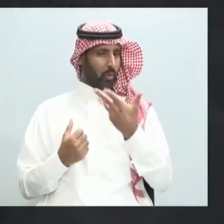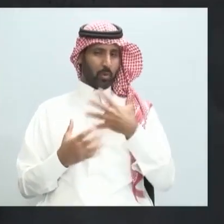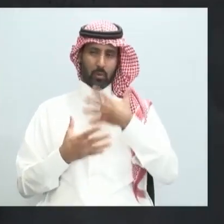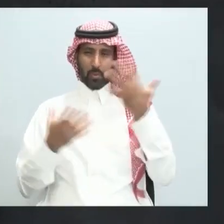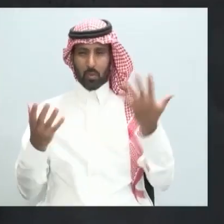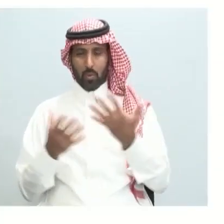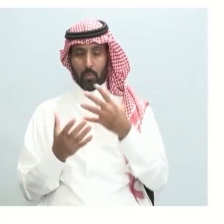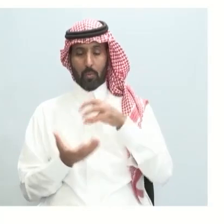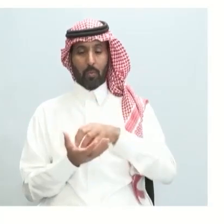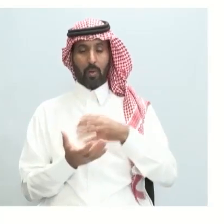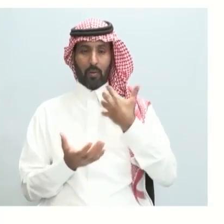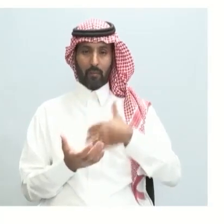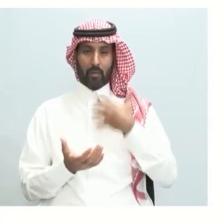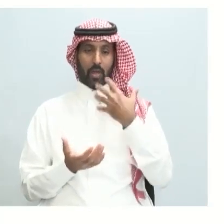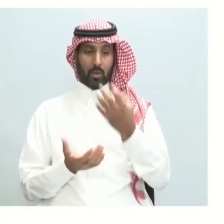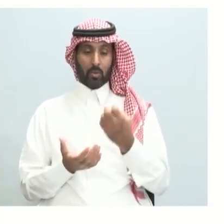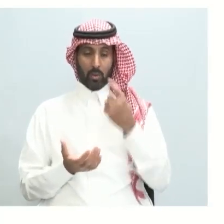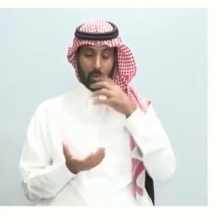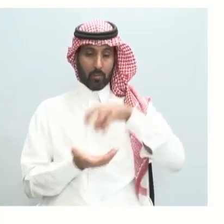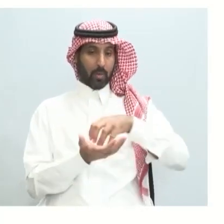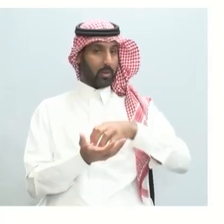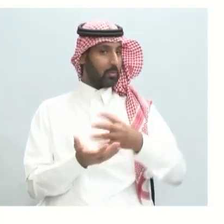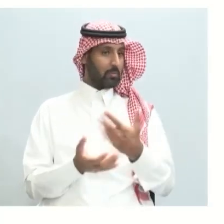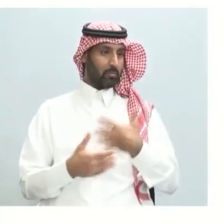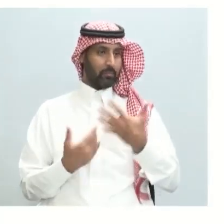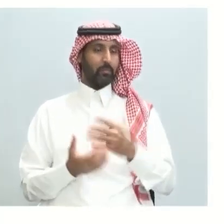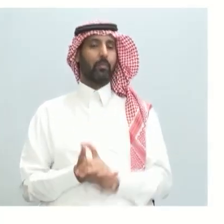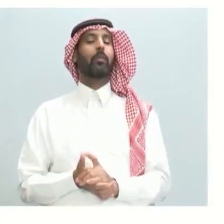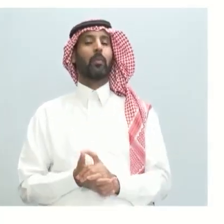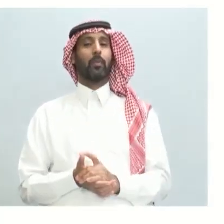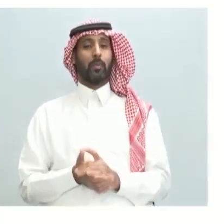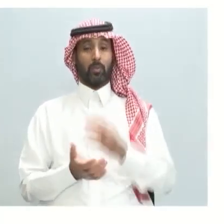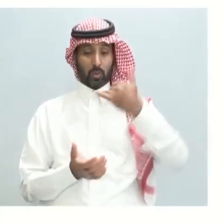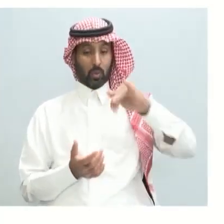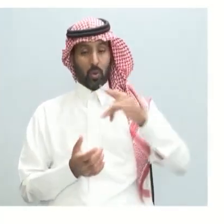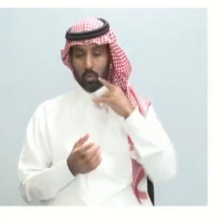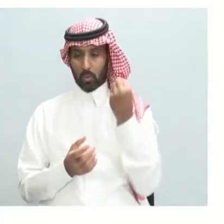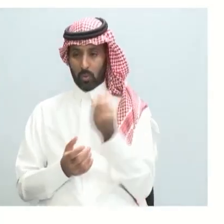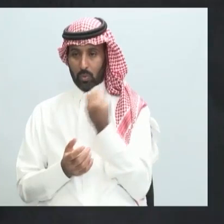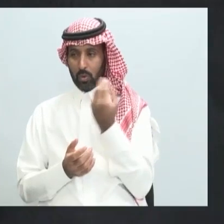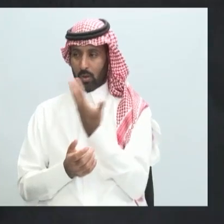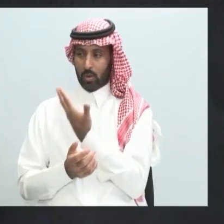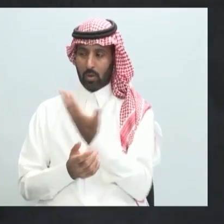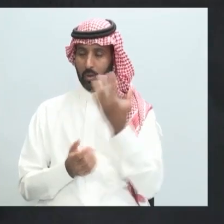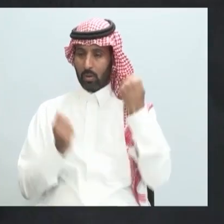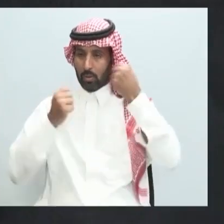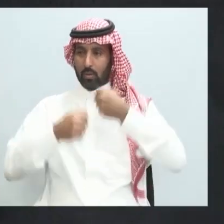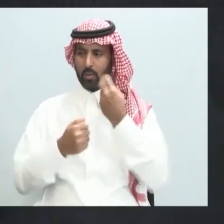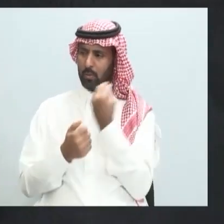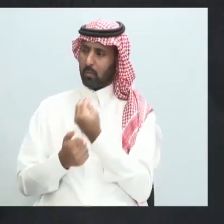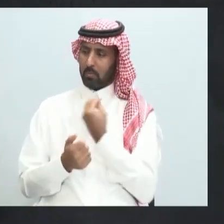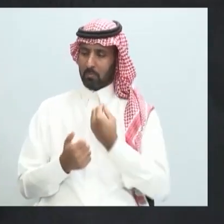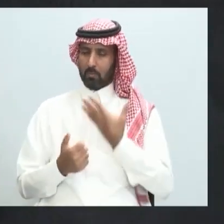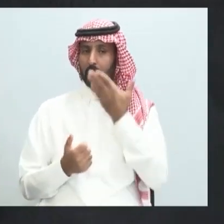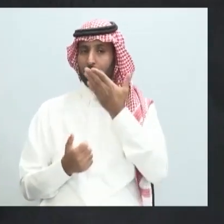Yes, that's correct. It's the feeling that you get in a place. For example, when you go to a museum, as I said before, there's a, the atmosphere